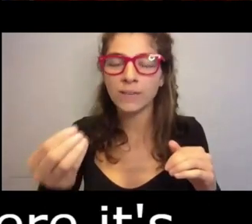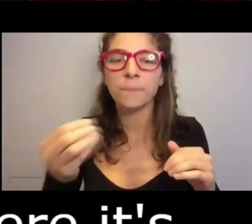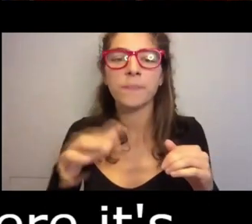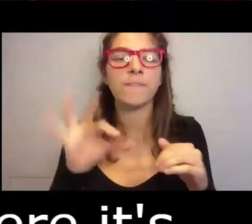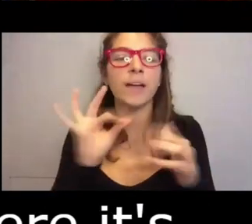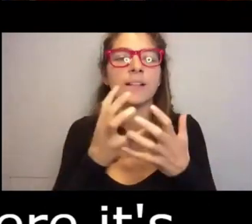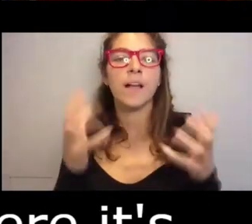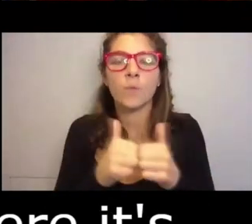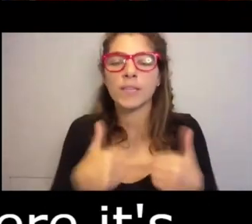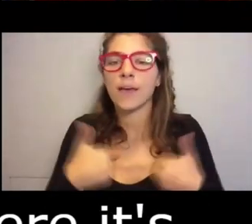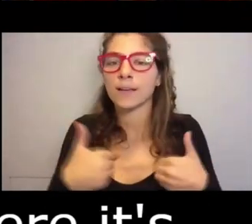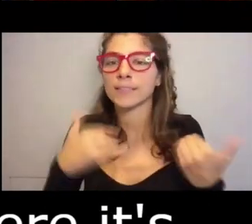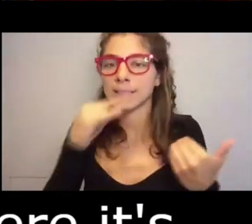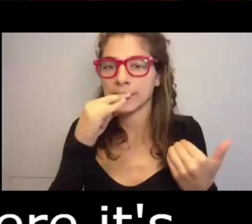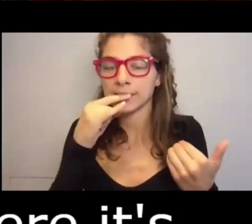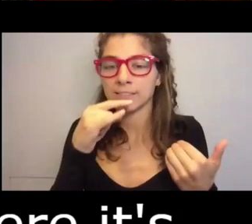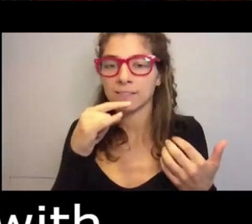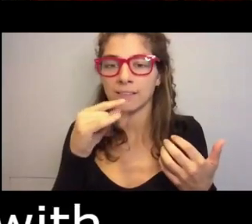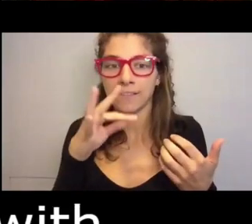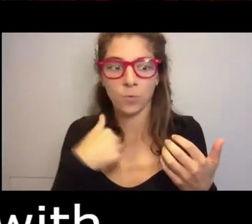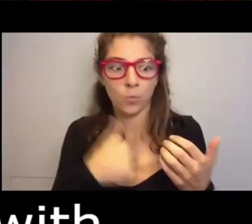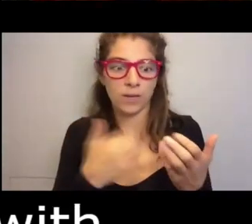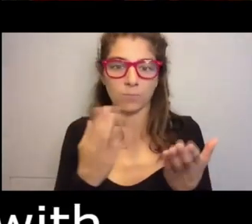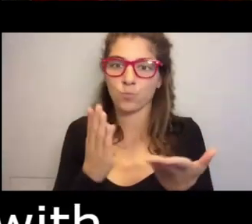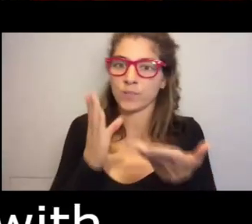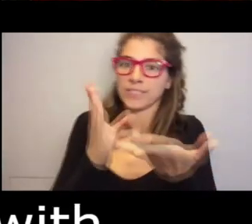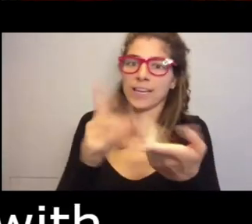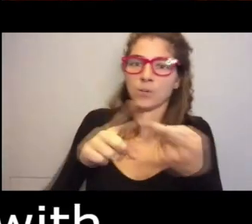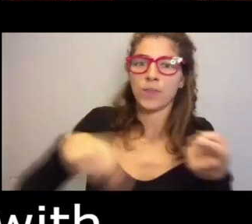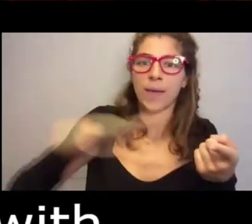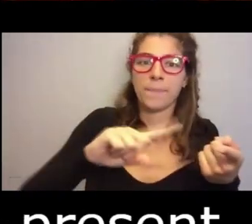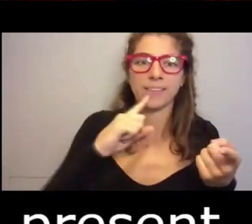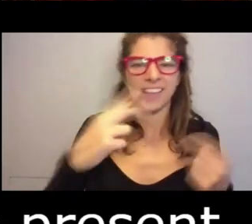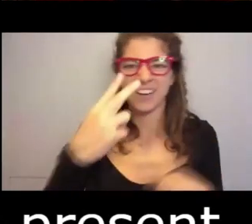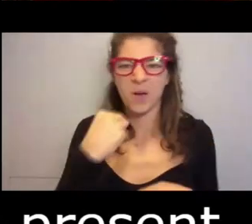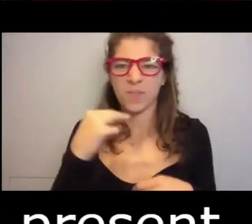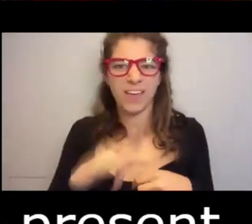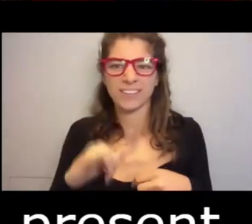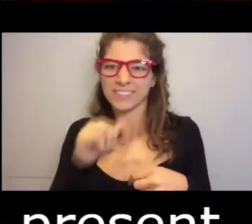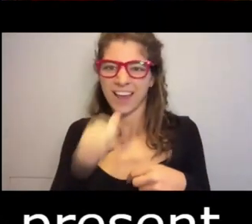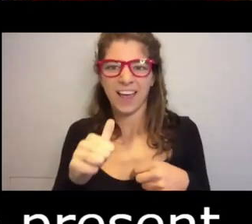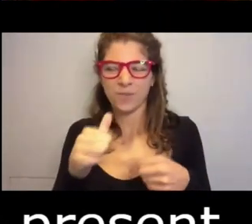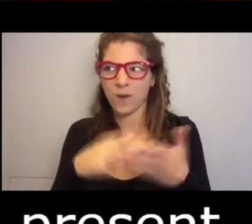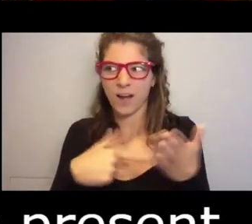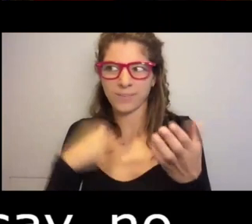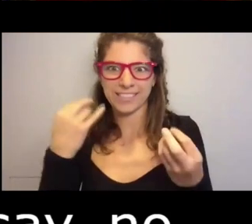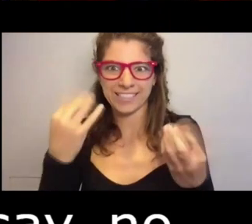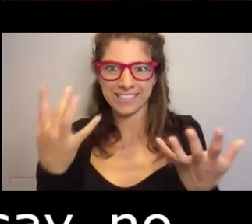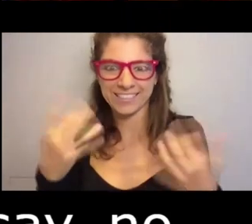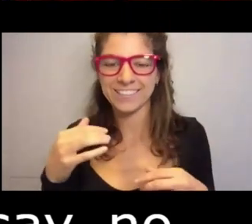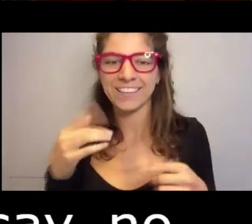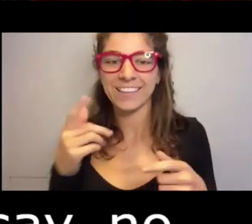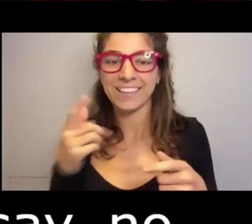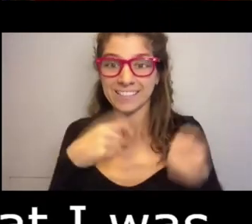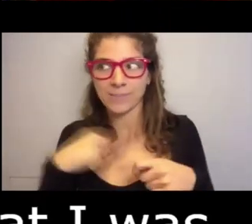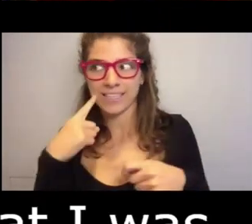lot with young children that if we present that to them, then they say, no, that is absolutely not what I was thinking. Instead,